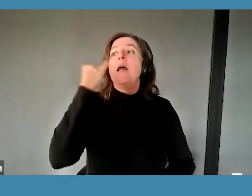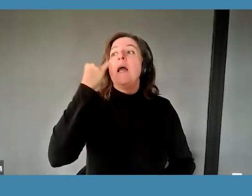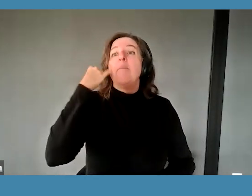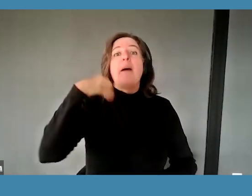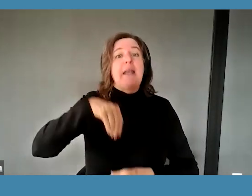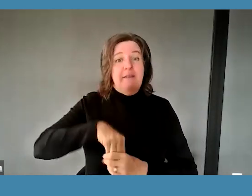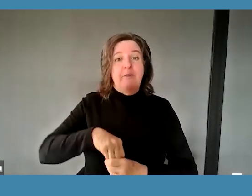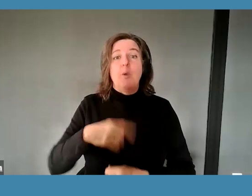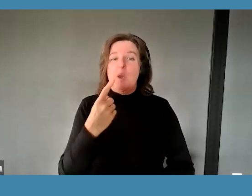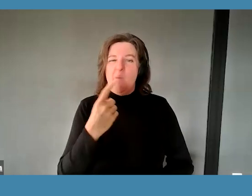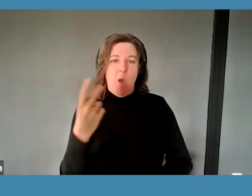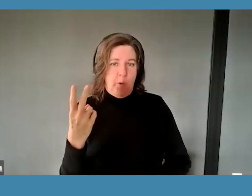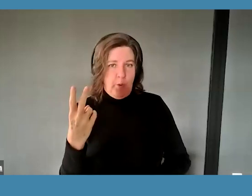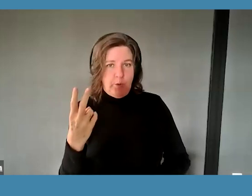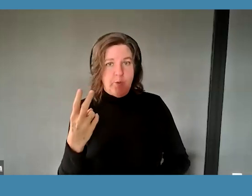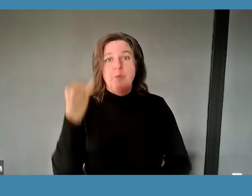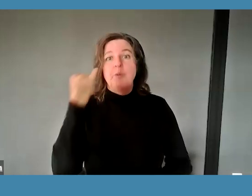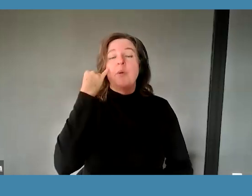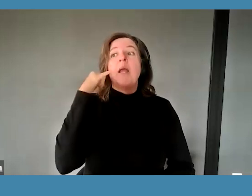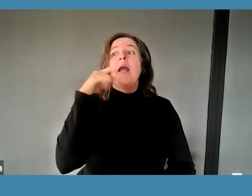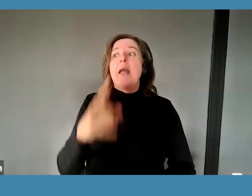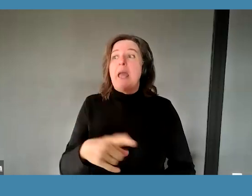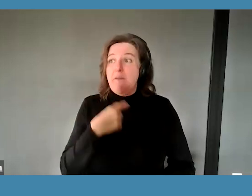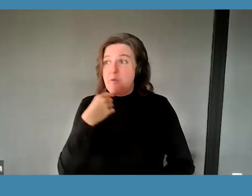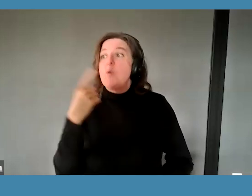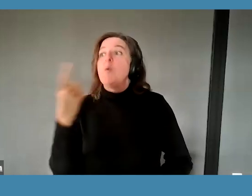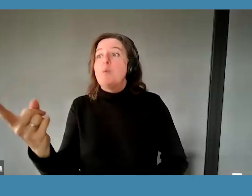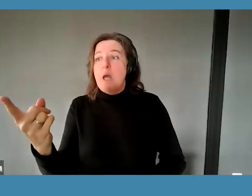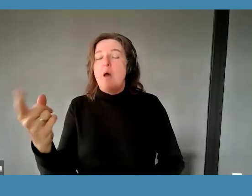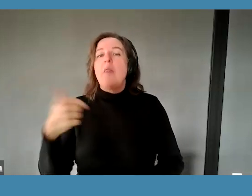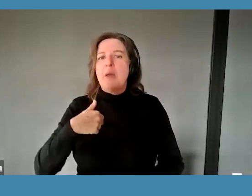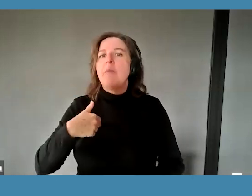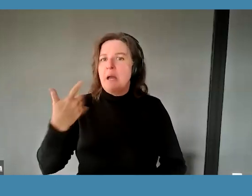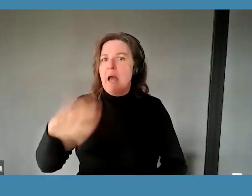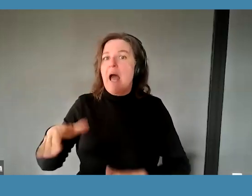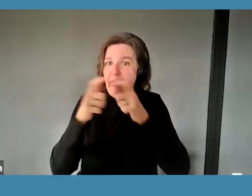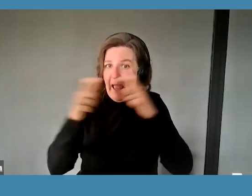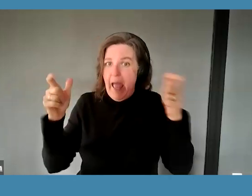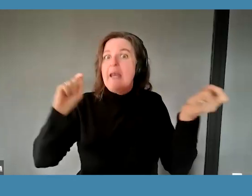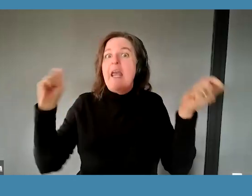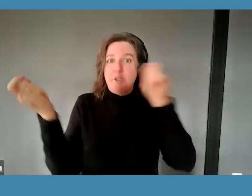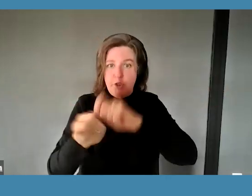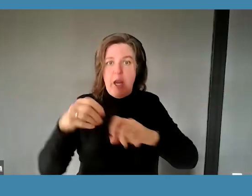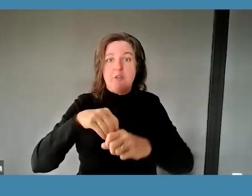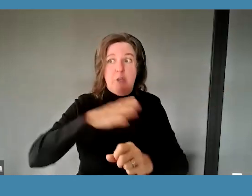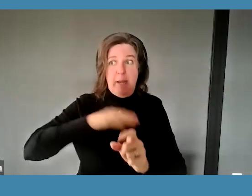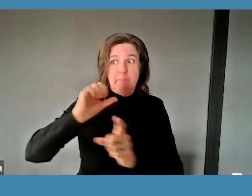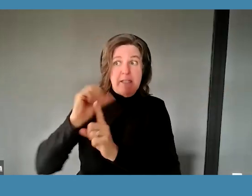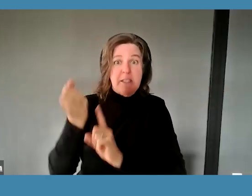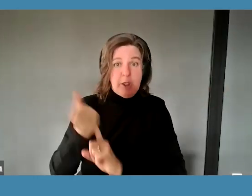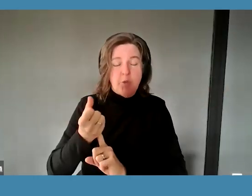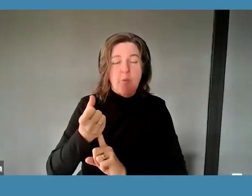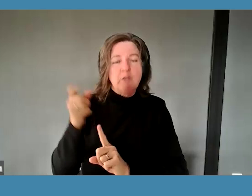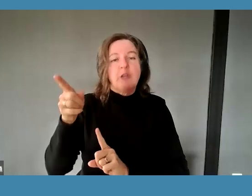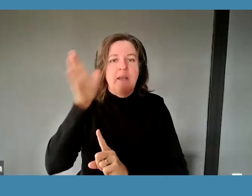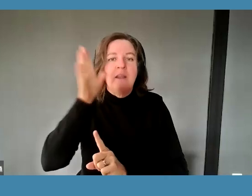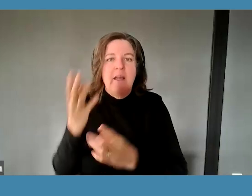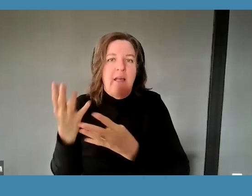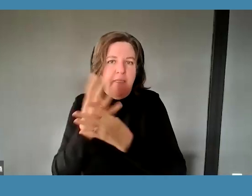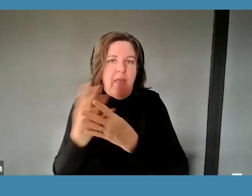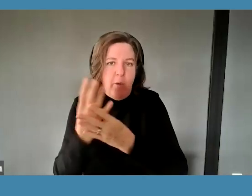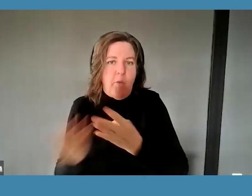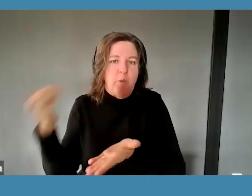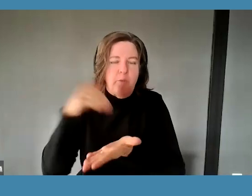be rescreened if you tell them that you've had a significant change in your circumstances. And we are going to talk about what that